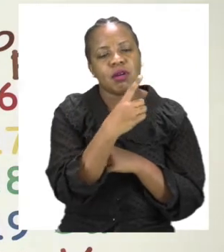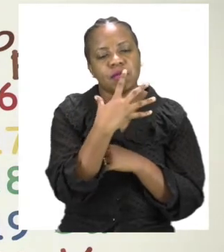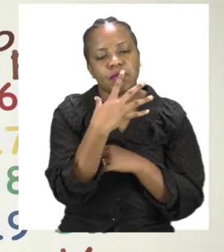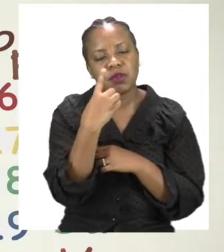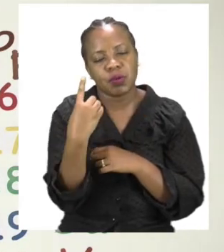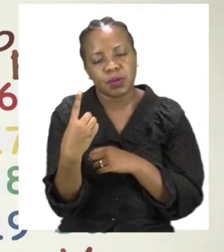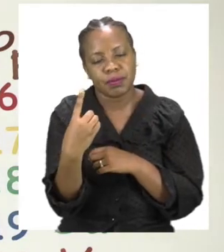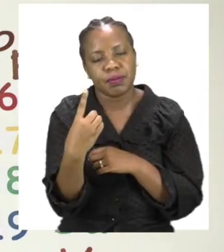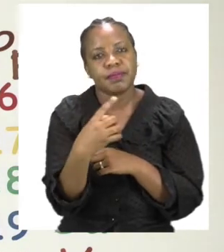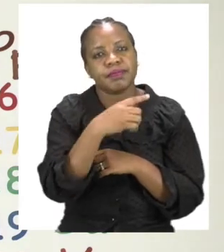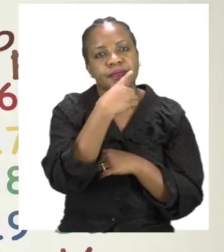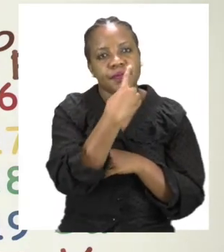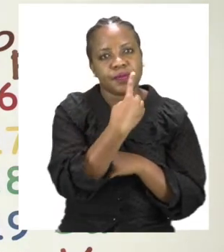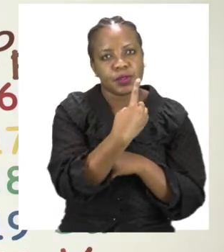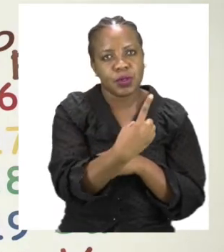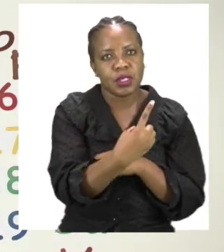151,